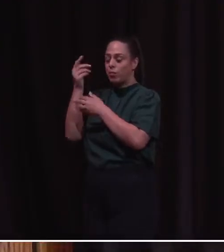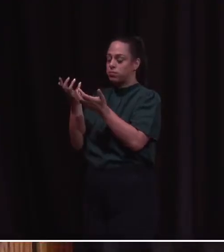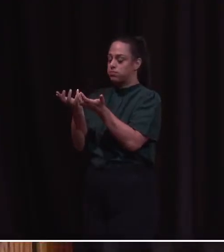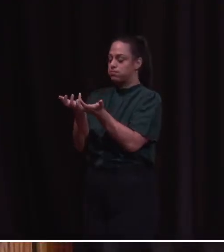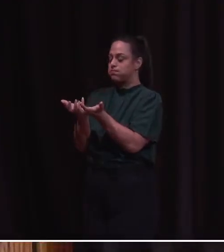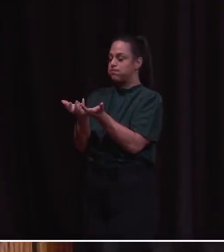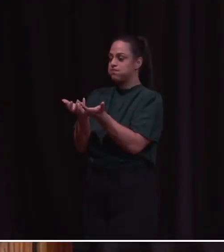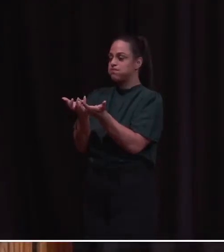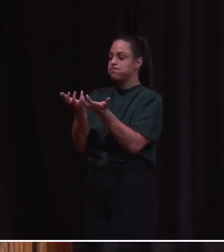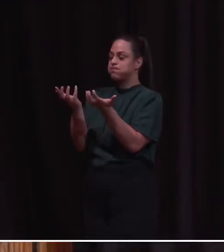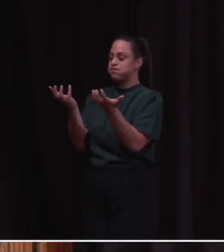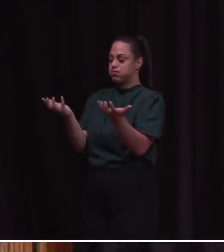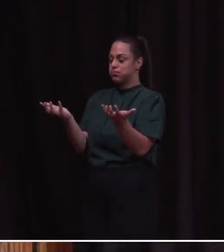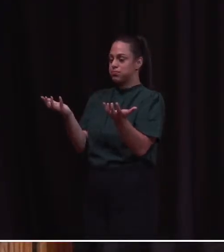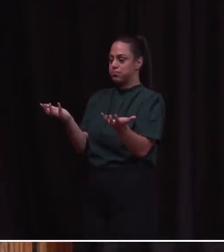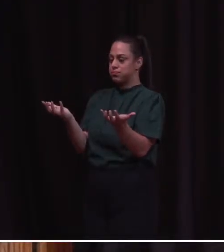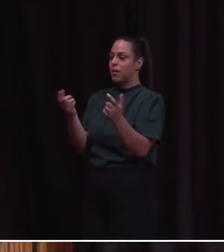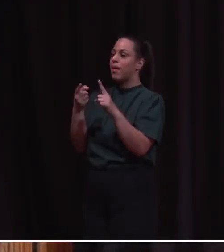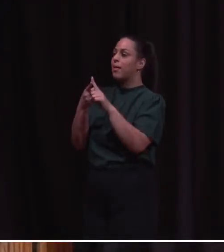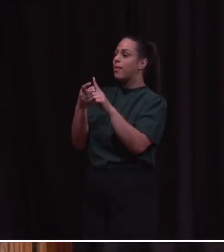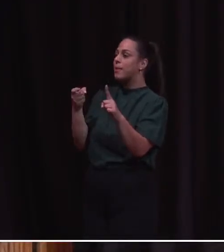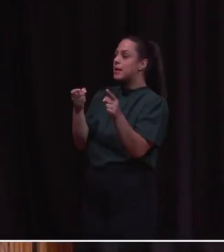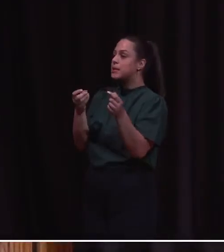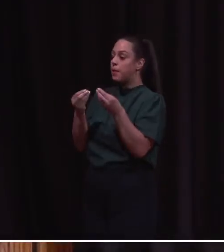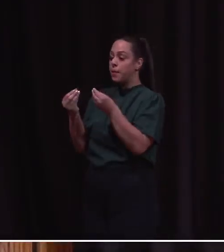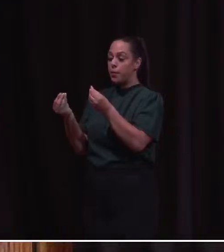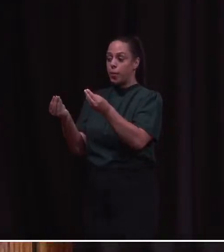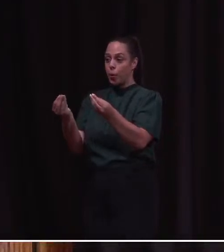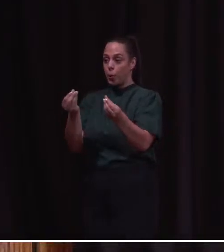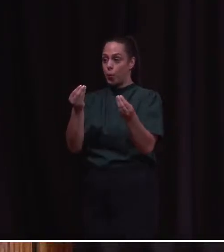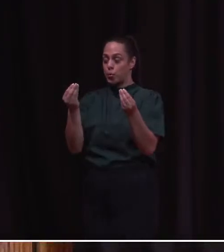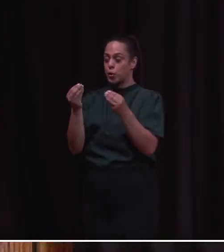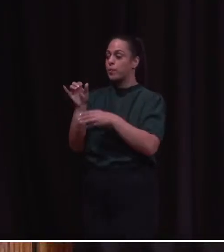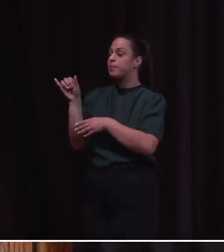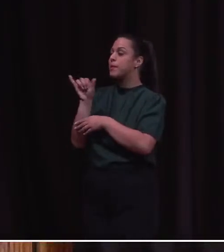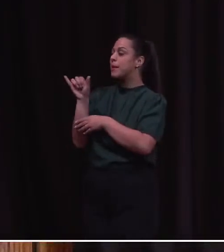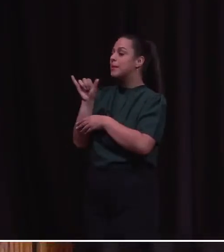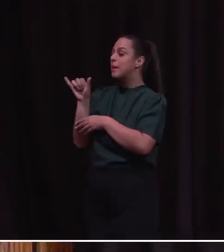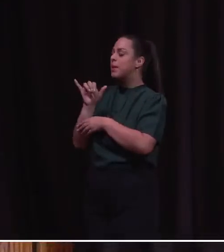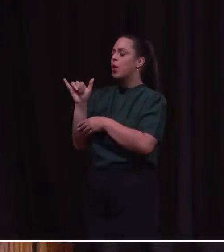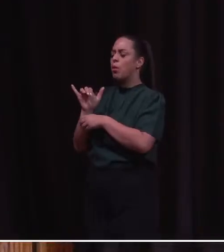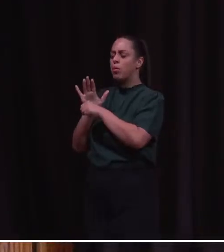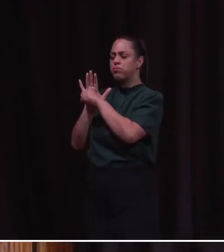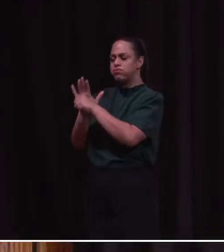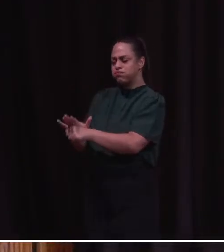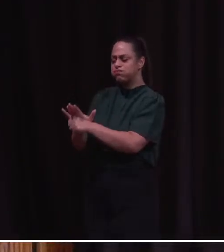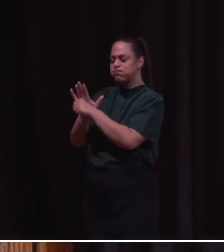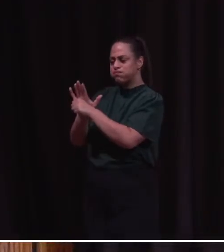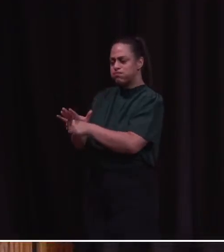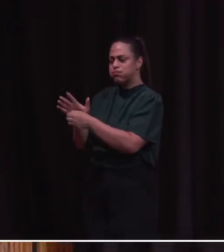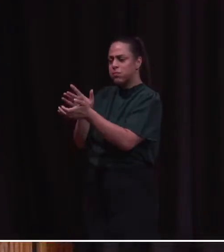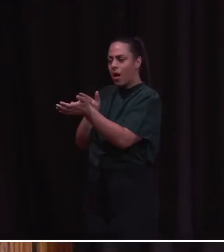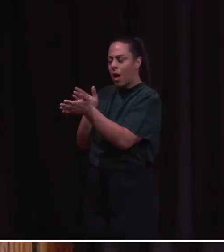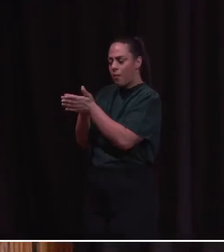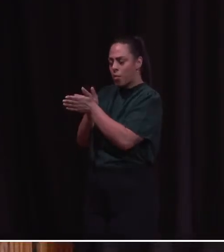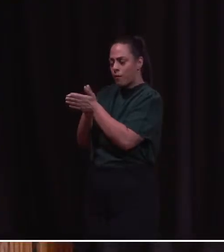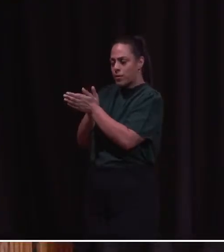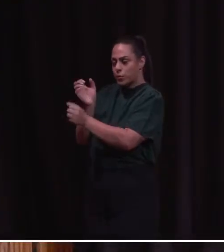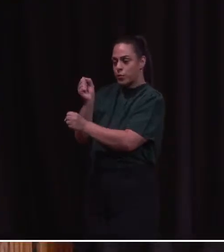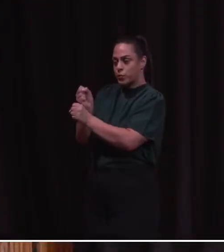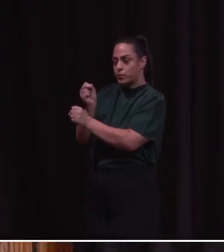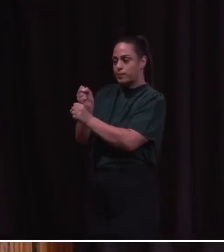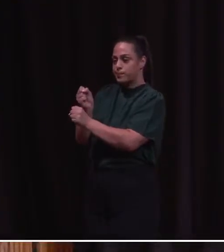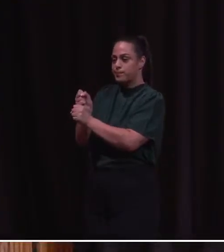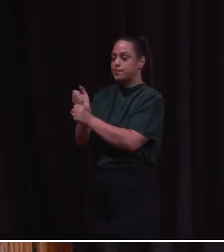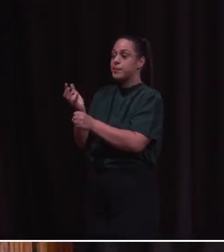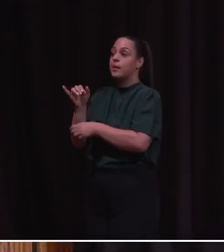was also a means of labor exploitation and control and entwined with race.